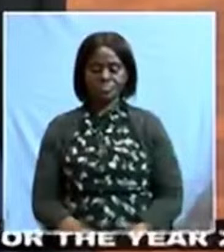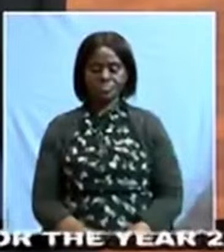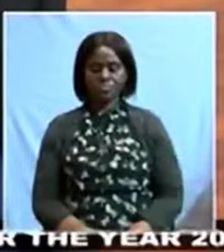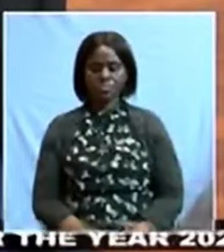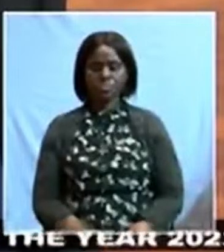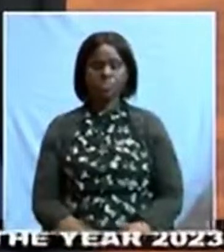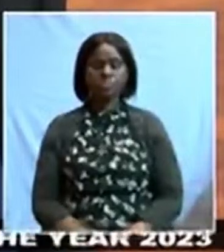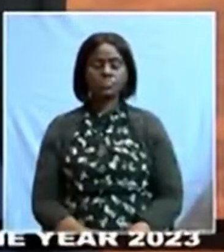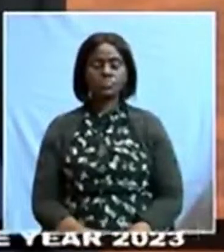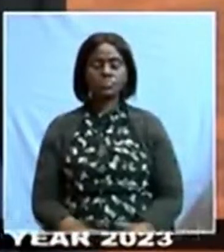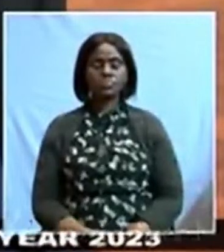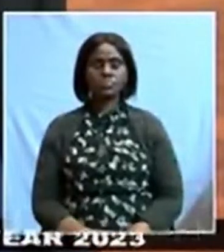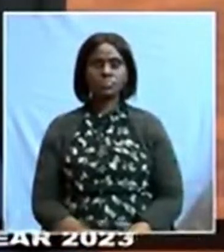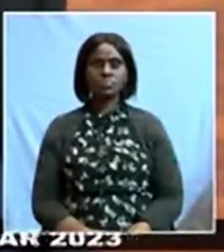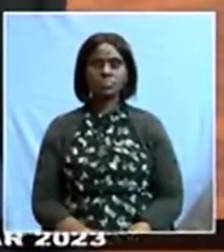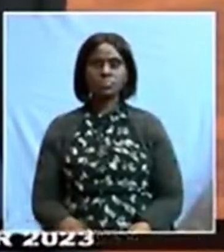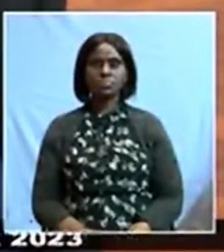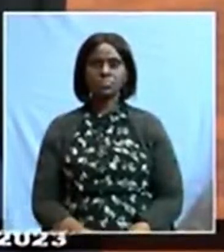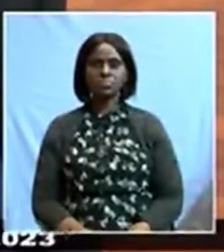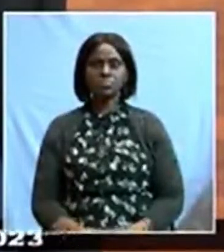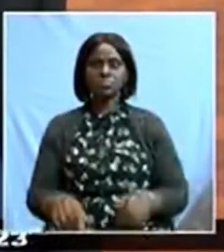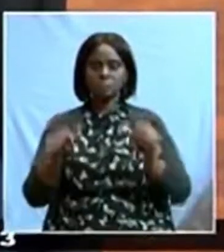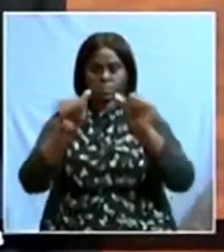How long did the audit